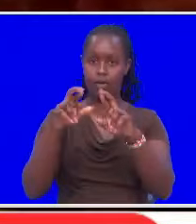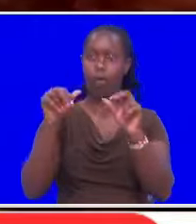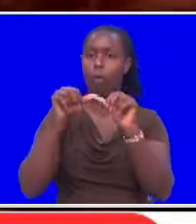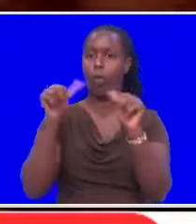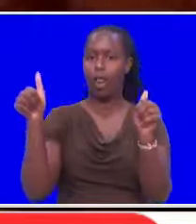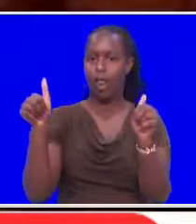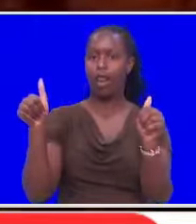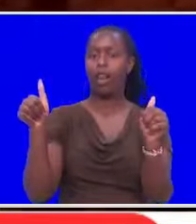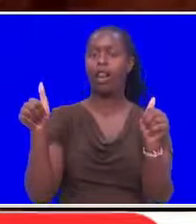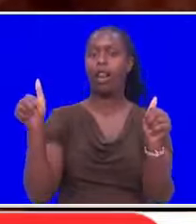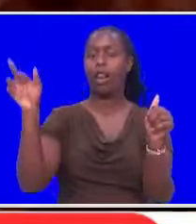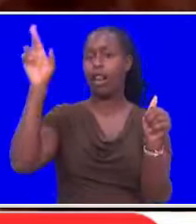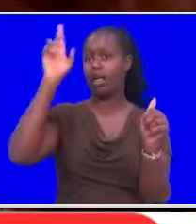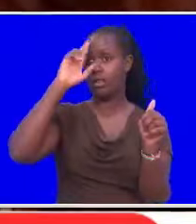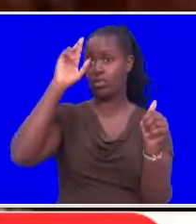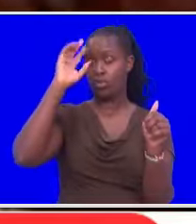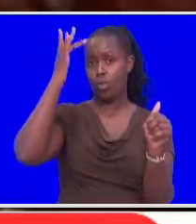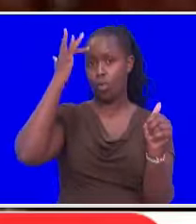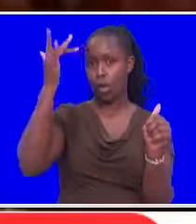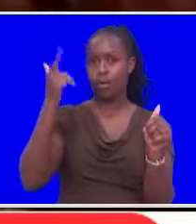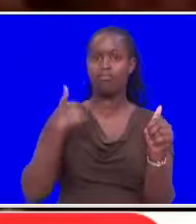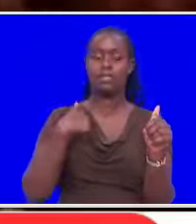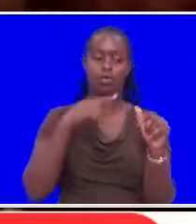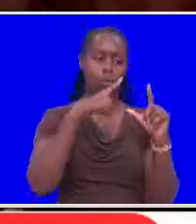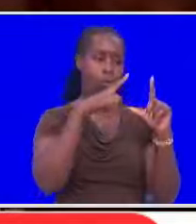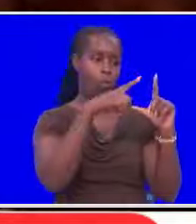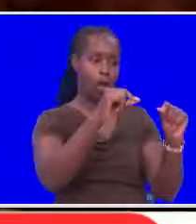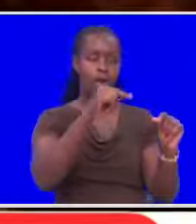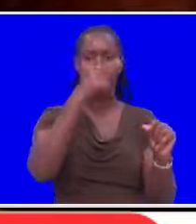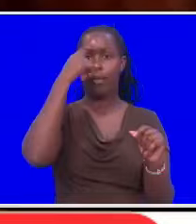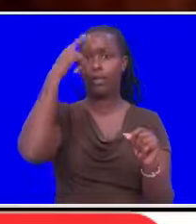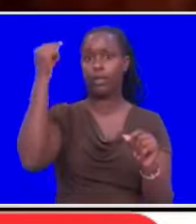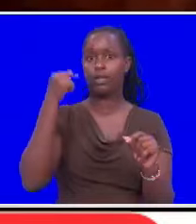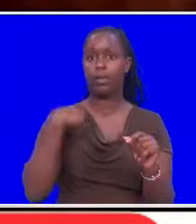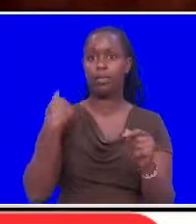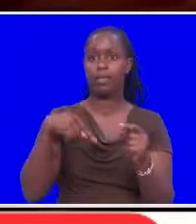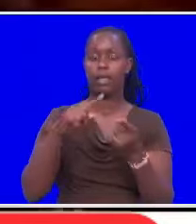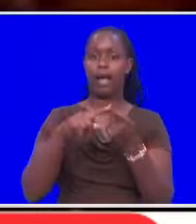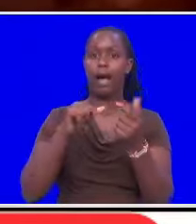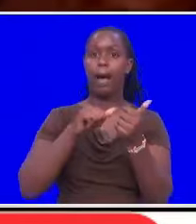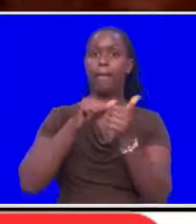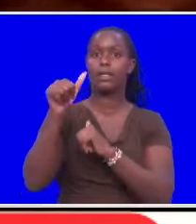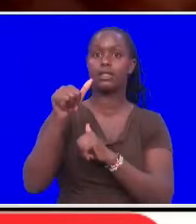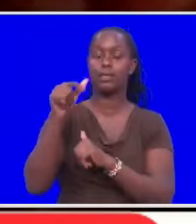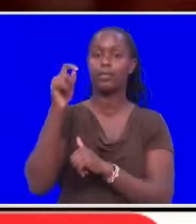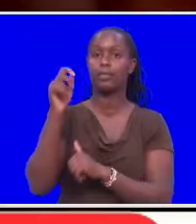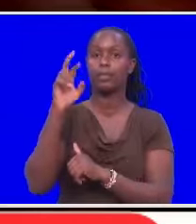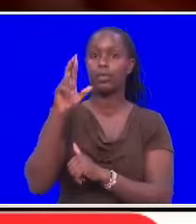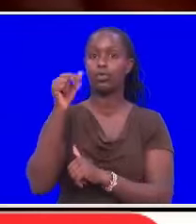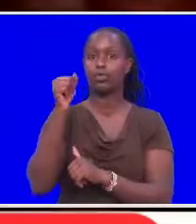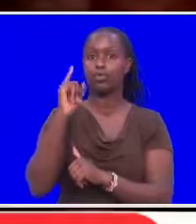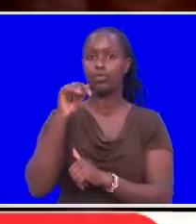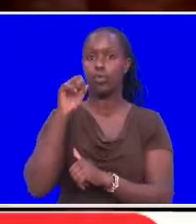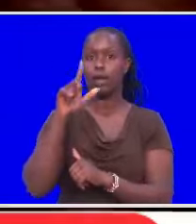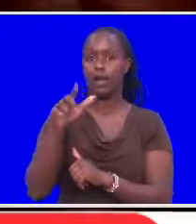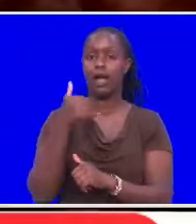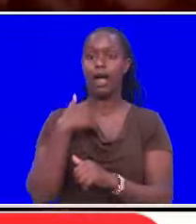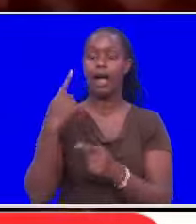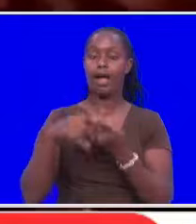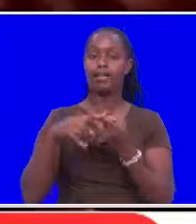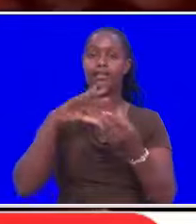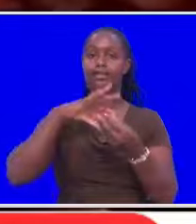reason why I say this, I passed this trailer along Kinare Road, and it has